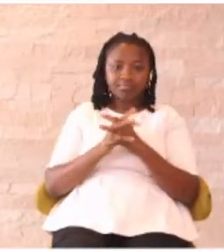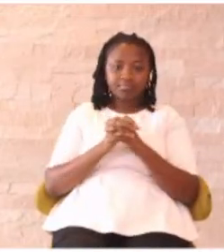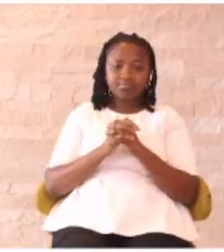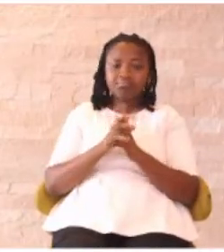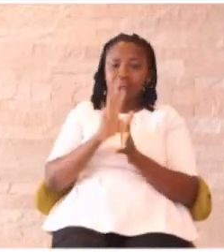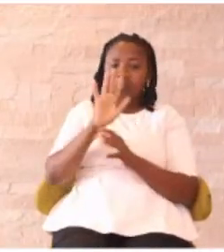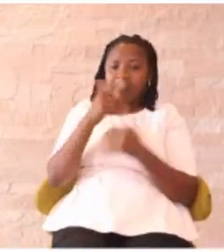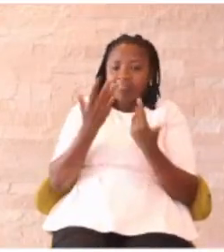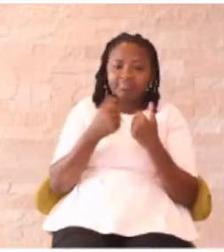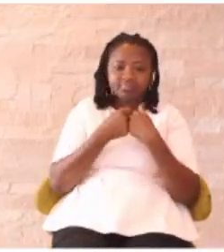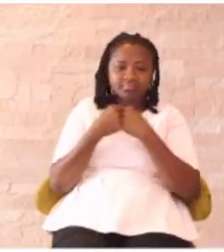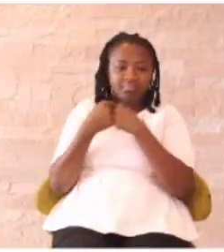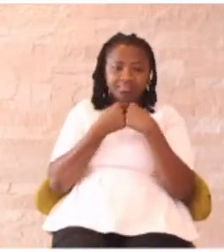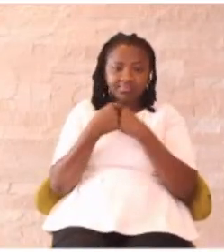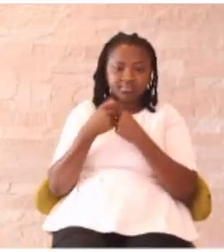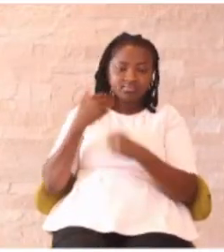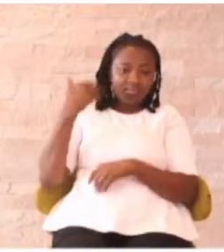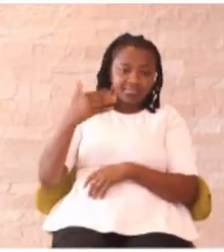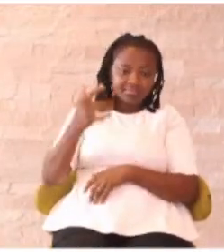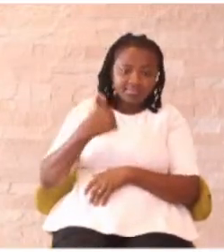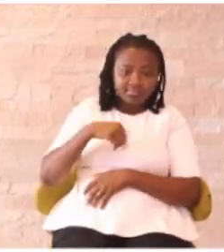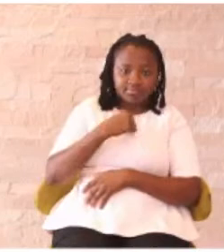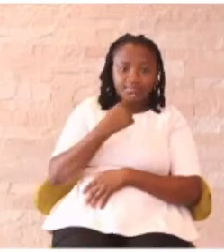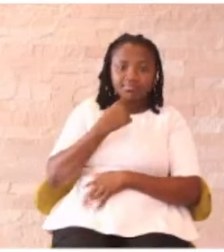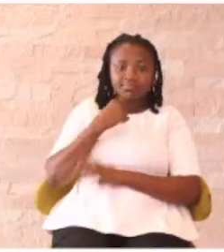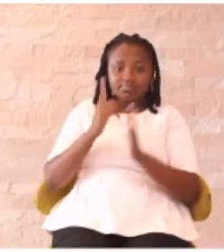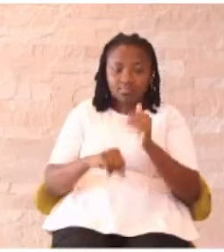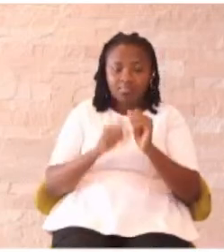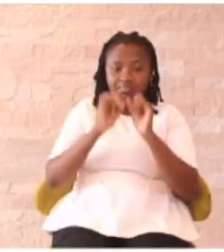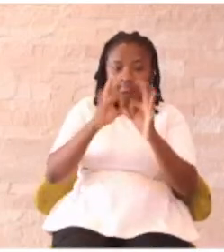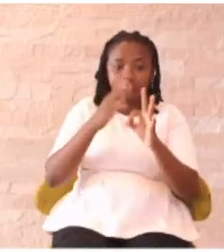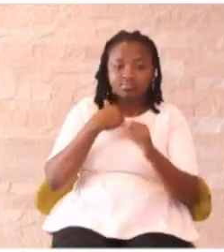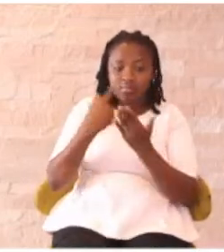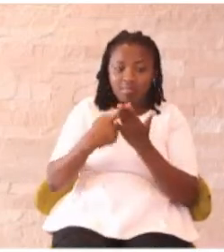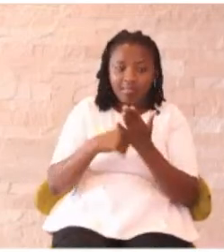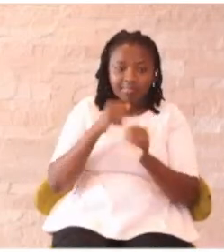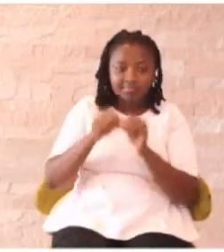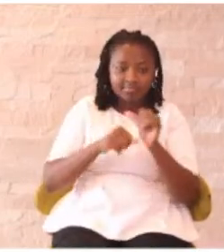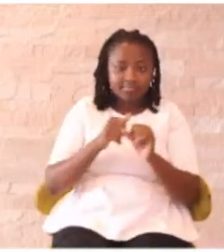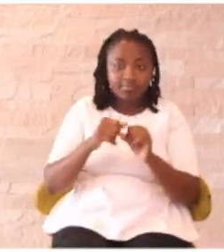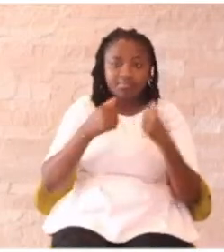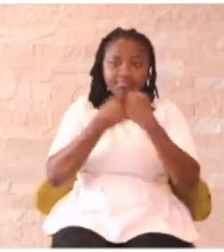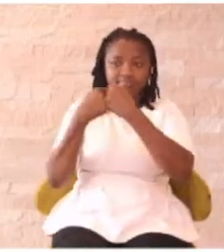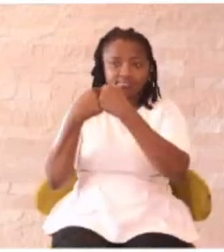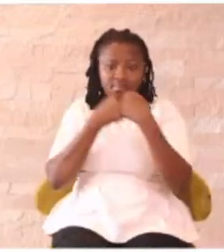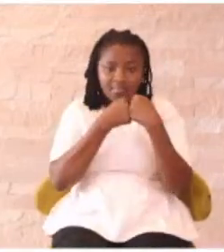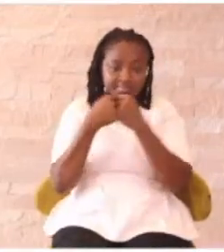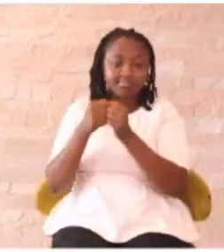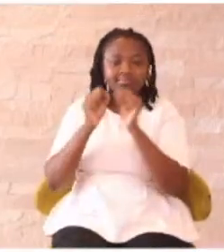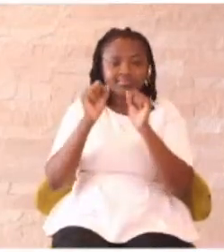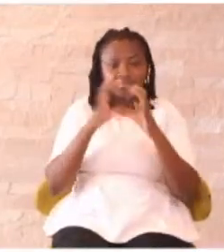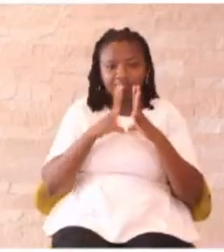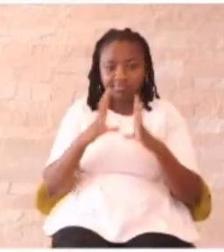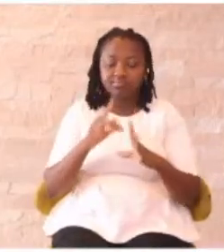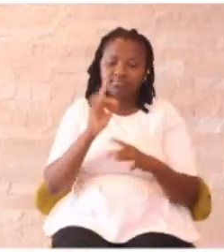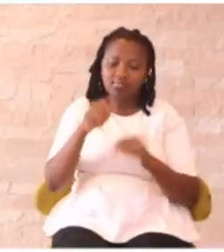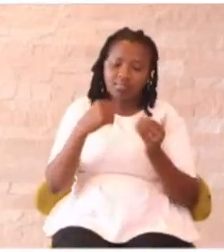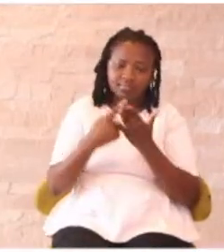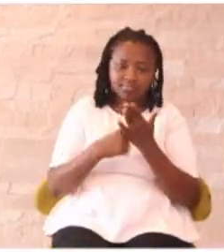Challenges. We always say that if you want, if you want to talk about challenges, you can talk about challenges until the cows come back